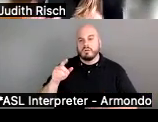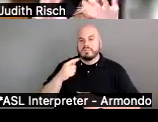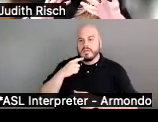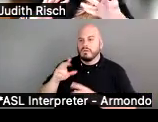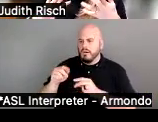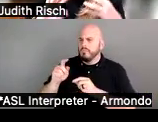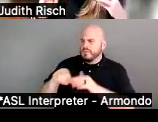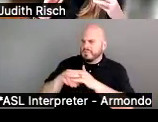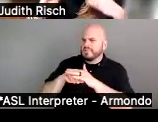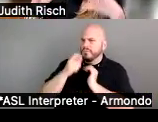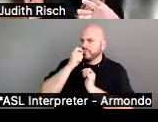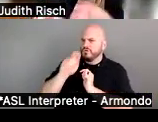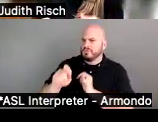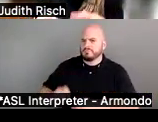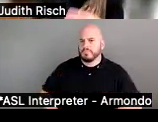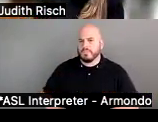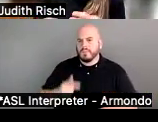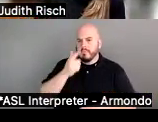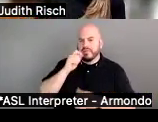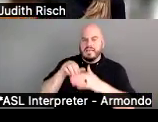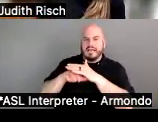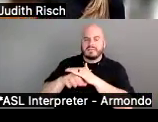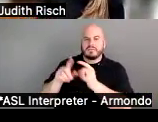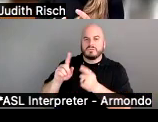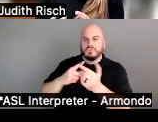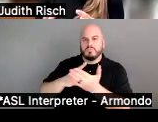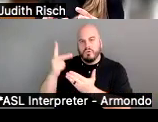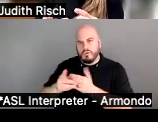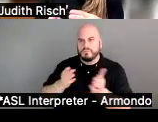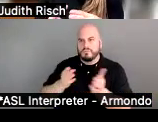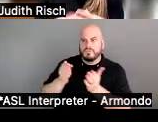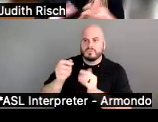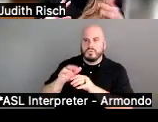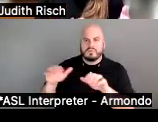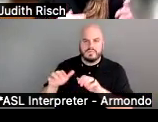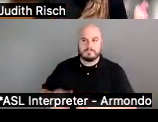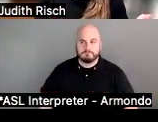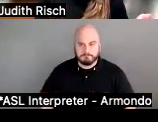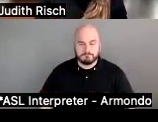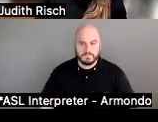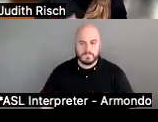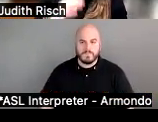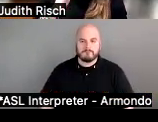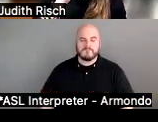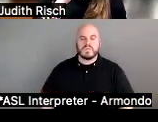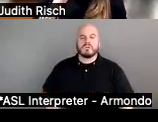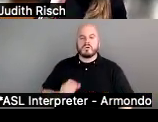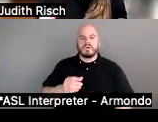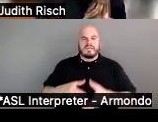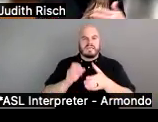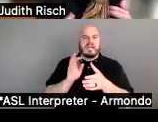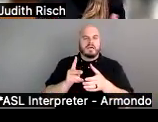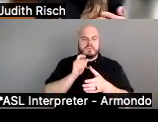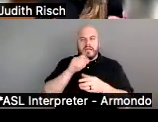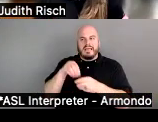accessible. So, because that's access to the program, service, or activity. So while kiosks aren't in the Title II regs, and the Title